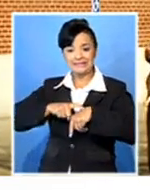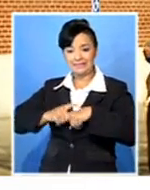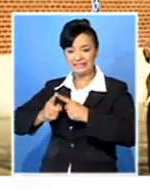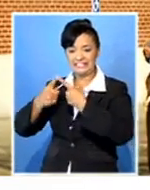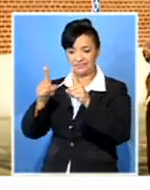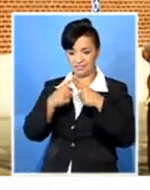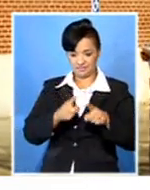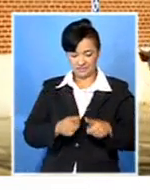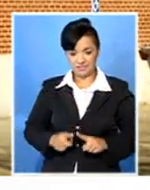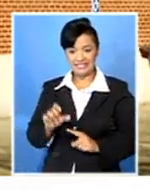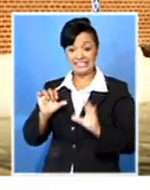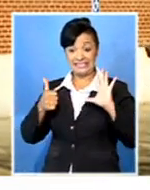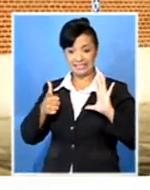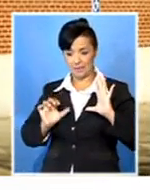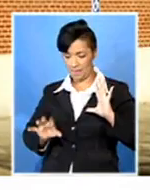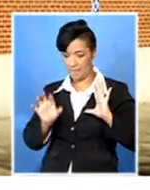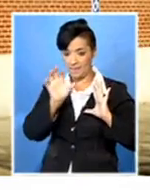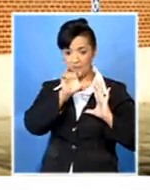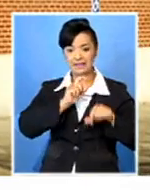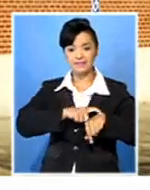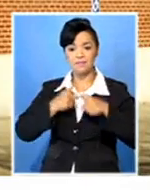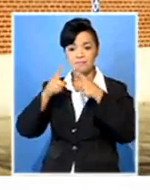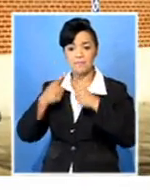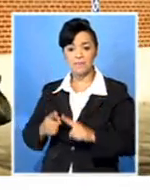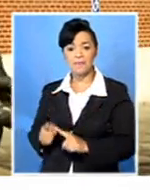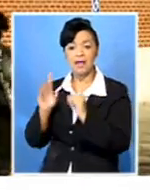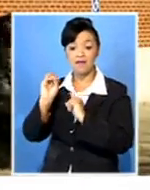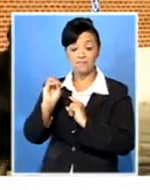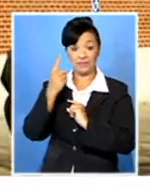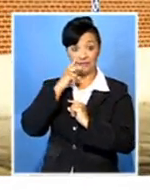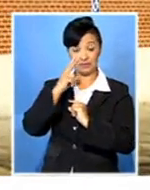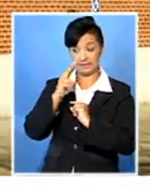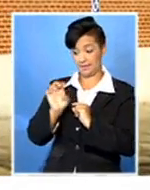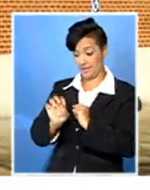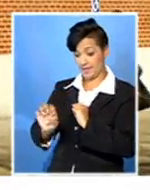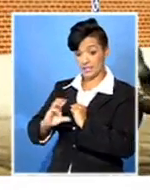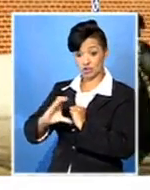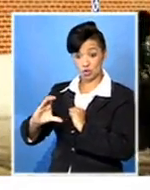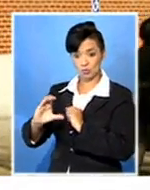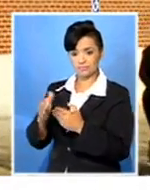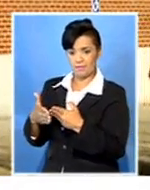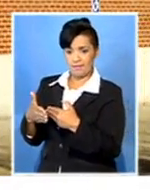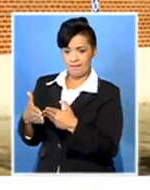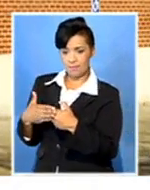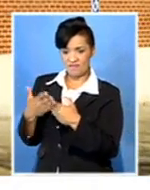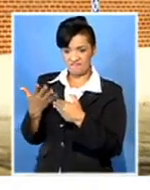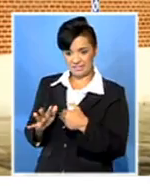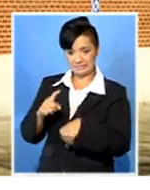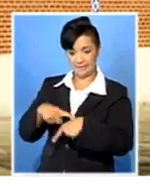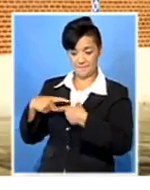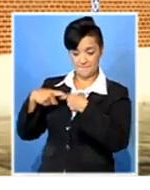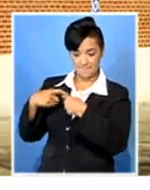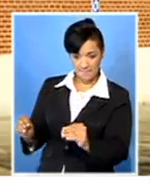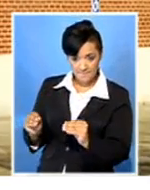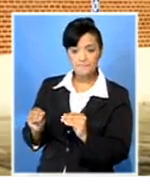what you see in the United States is once polls start closing in on the East Coast, you immediately get results in. So we could